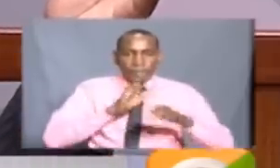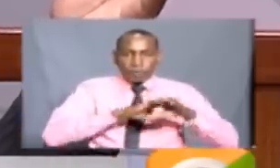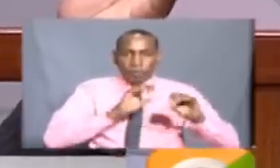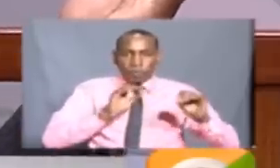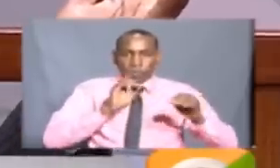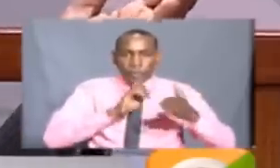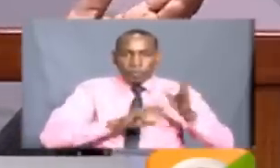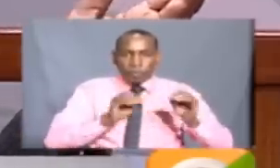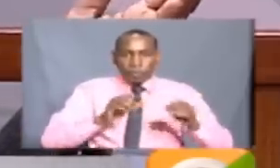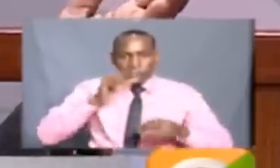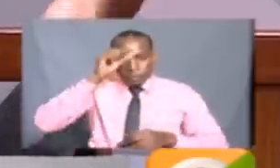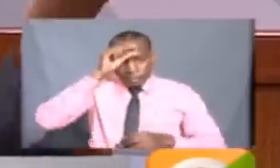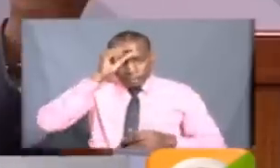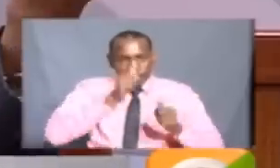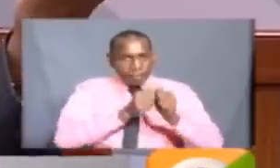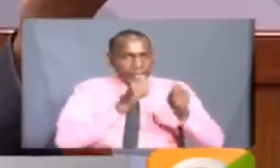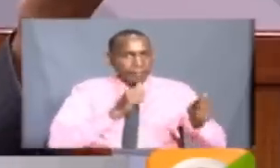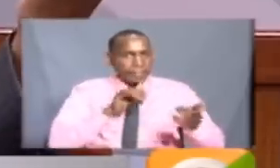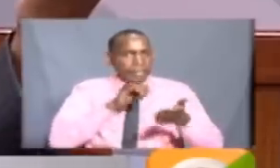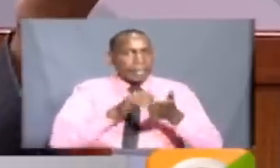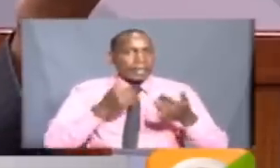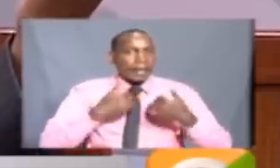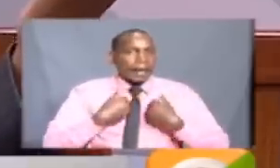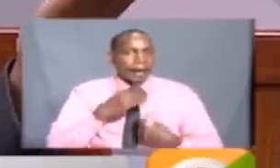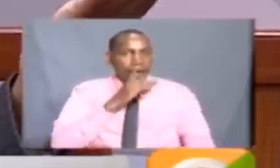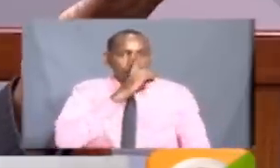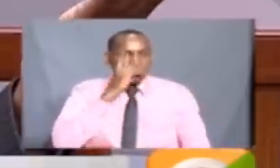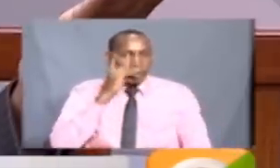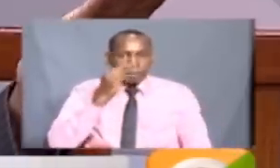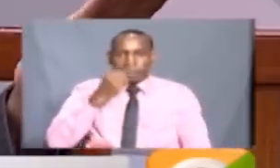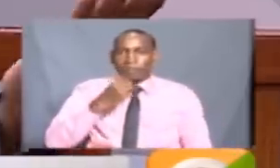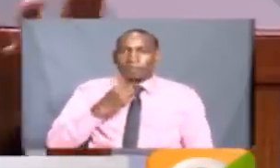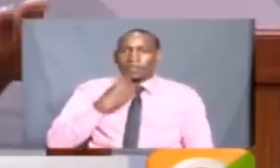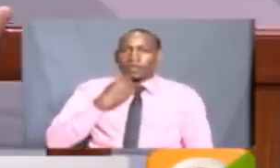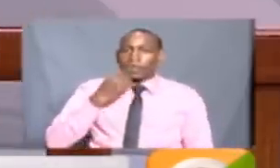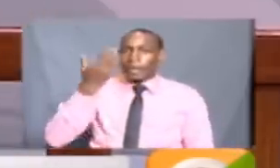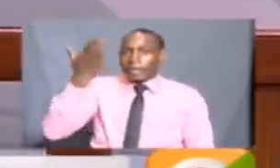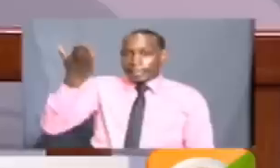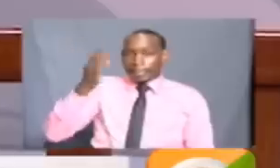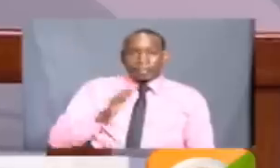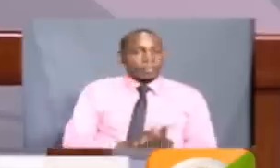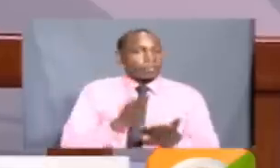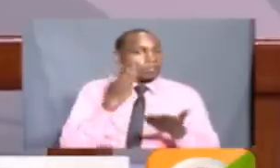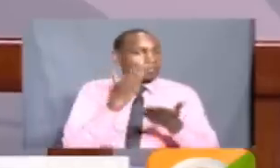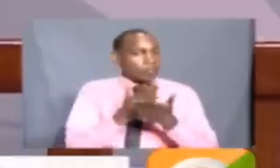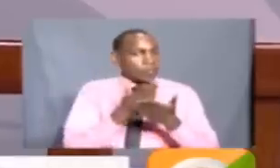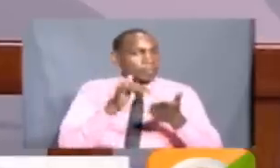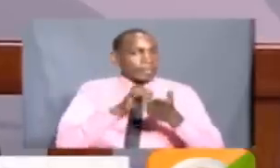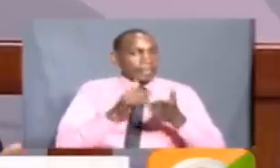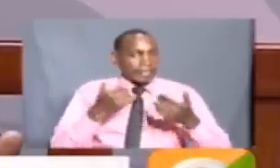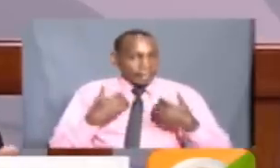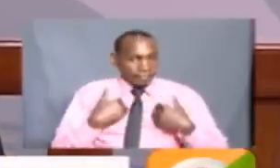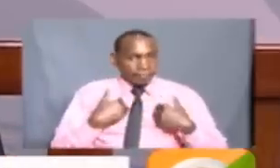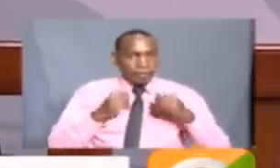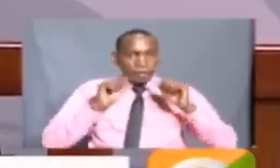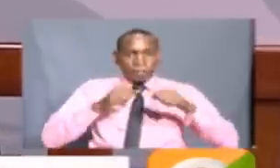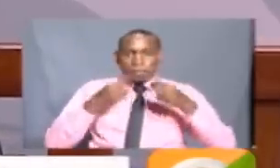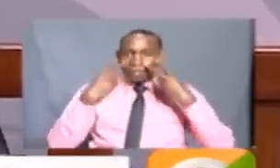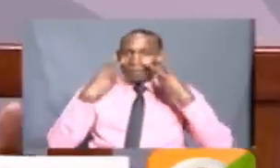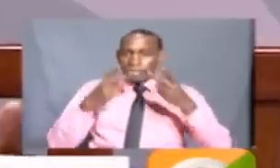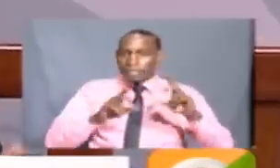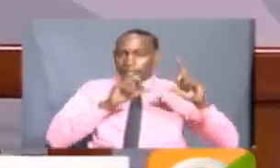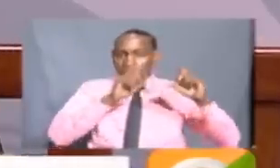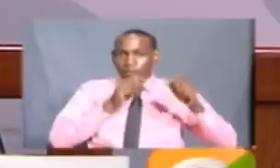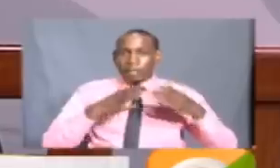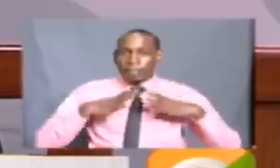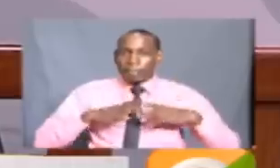was denying that there is drought in Turkana. And it's obvious that there is. We can see images.